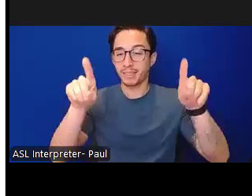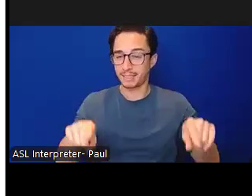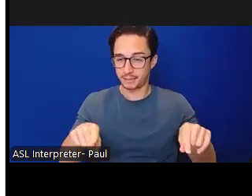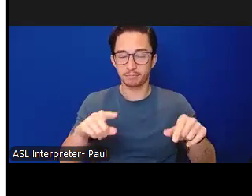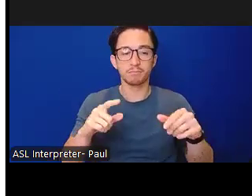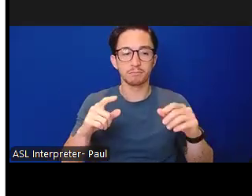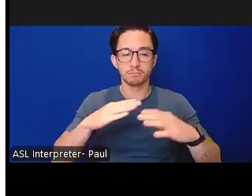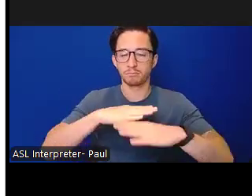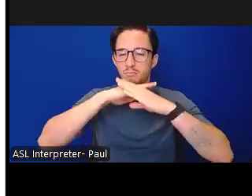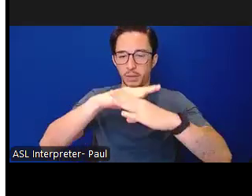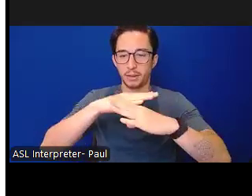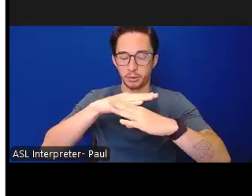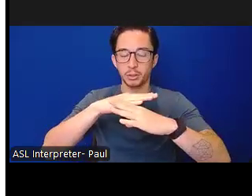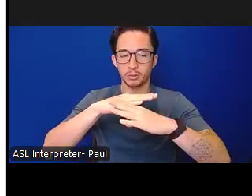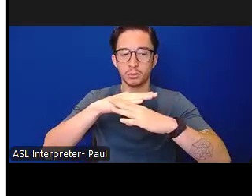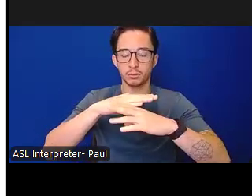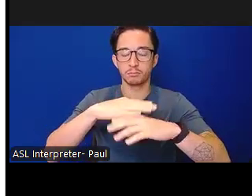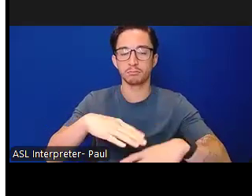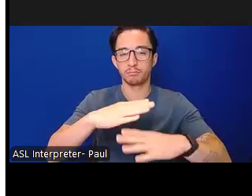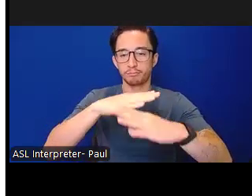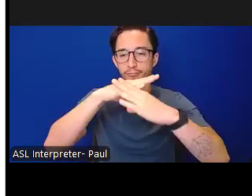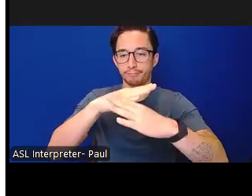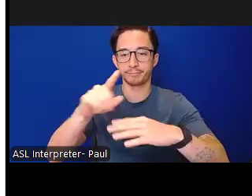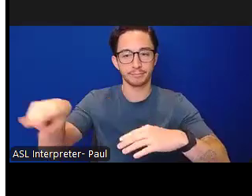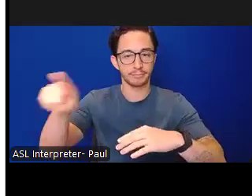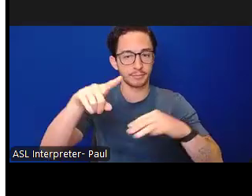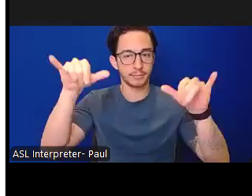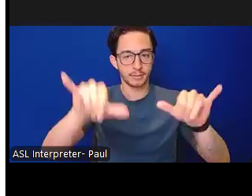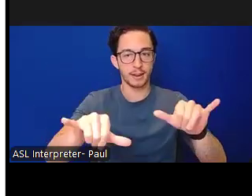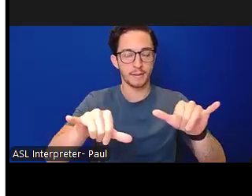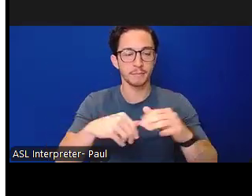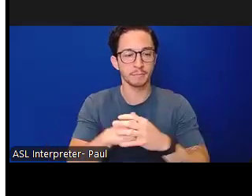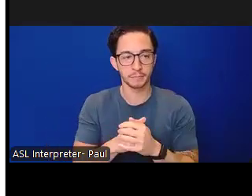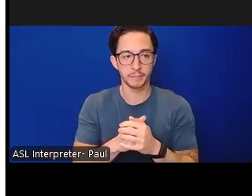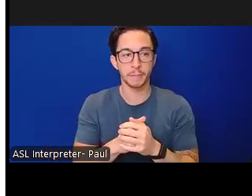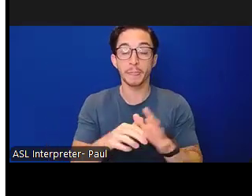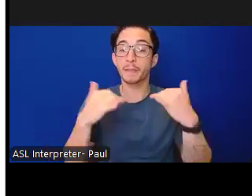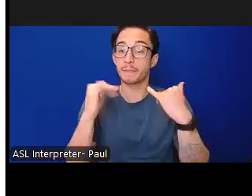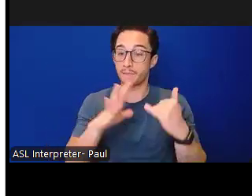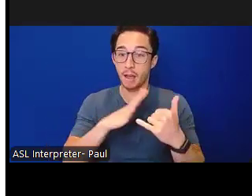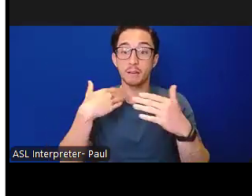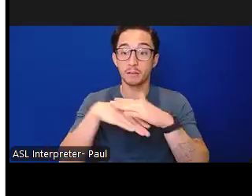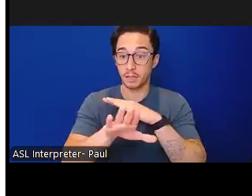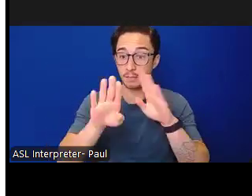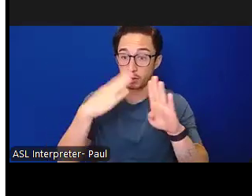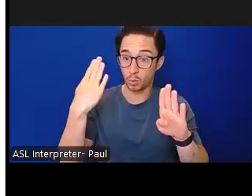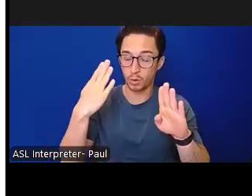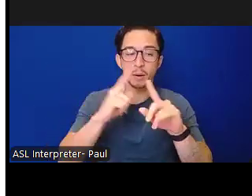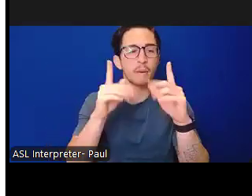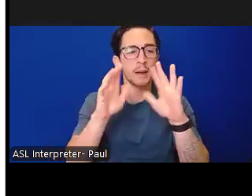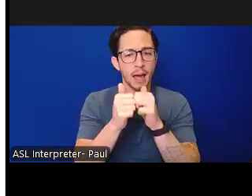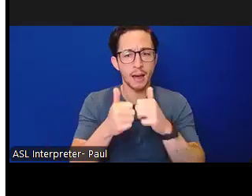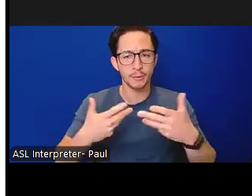that keep them from staying. So now you got them through their doors, but how do we engage?